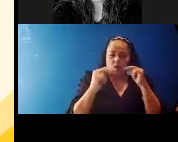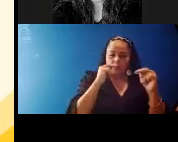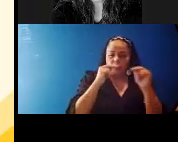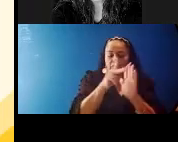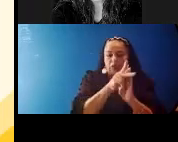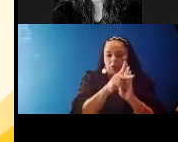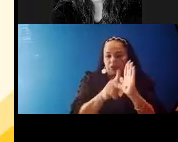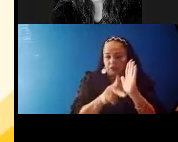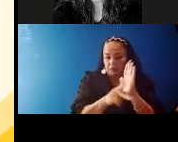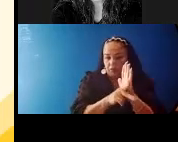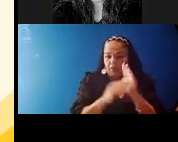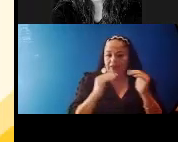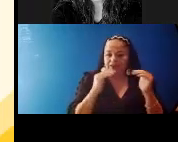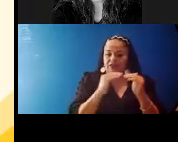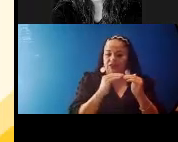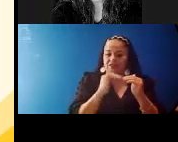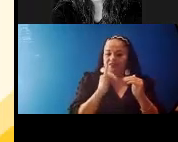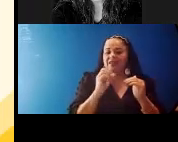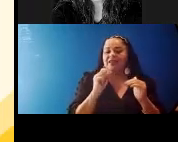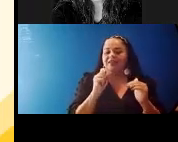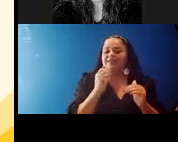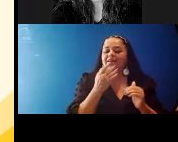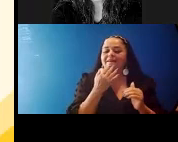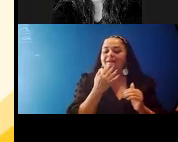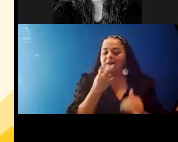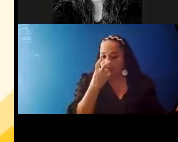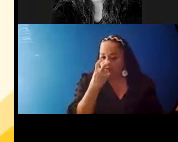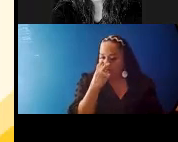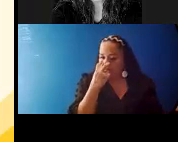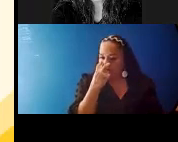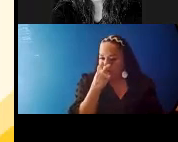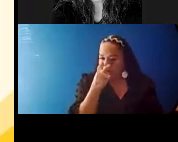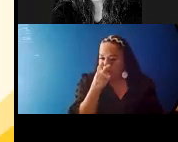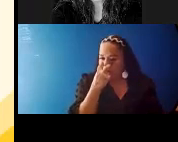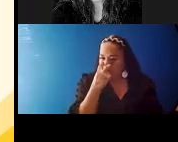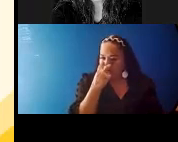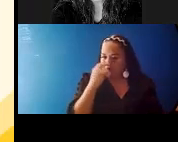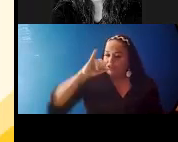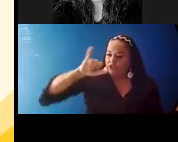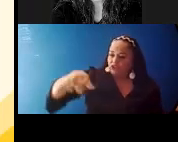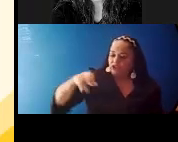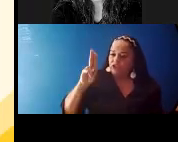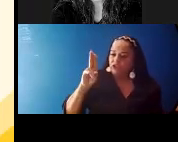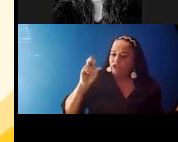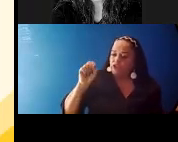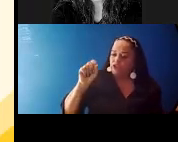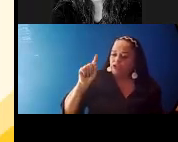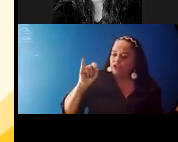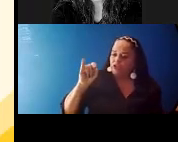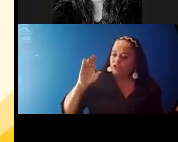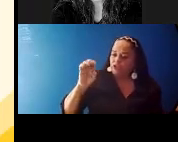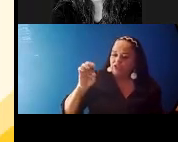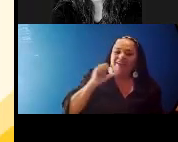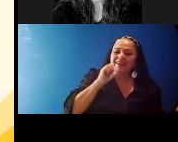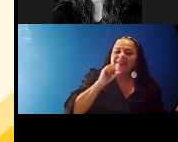principle that justice, and you can use justice, big J, having big J in this example, like not just justice system,